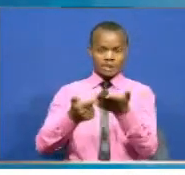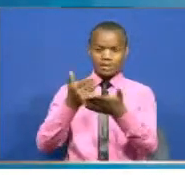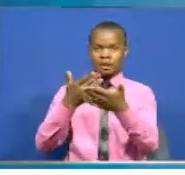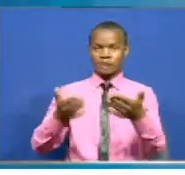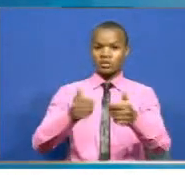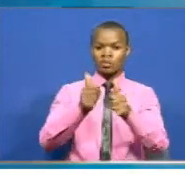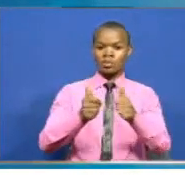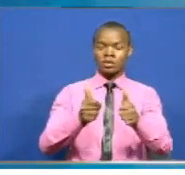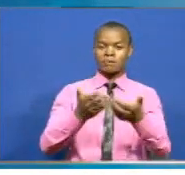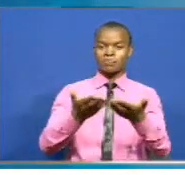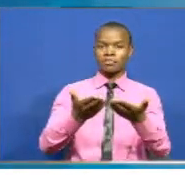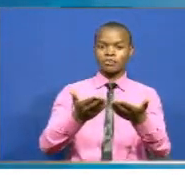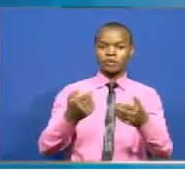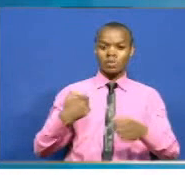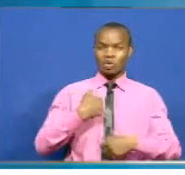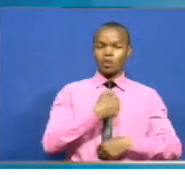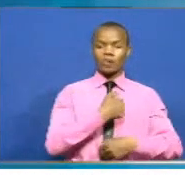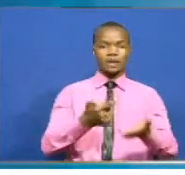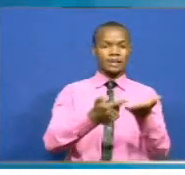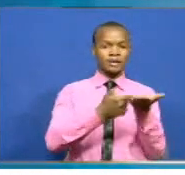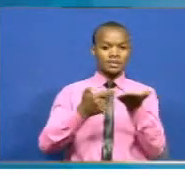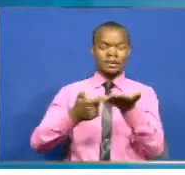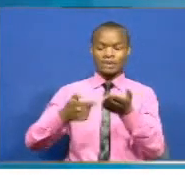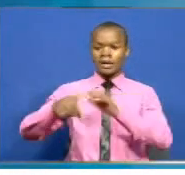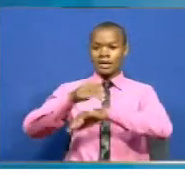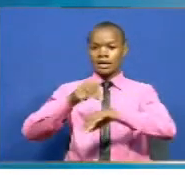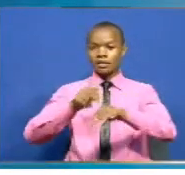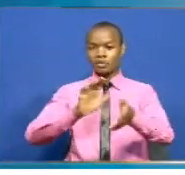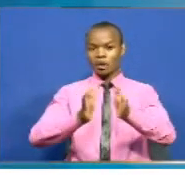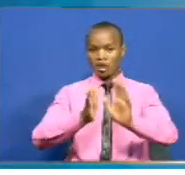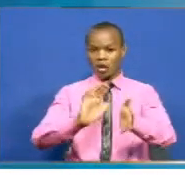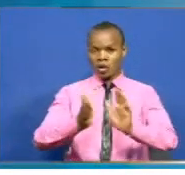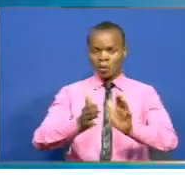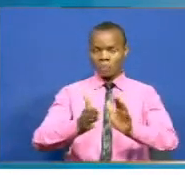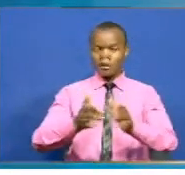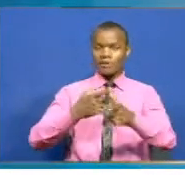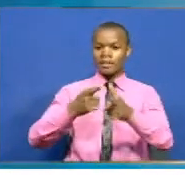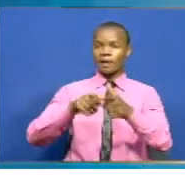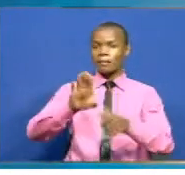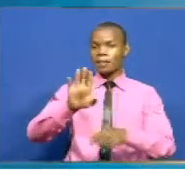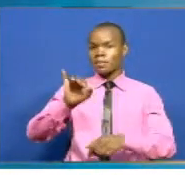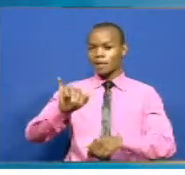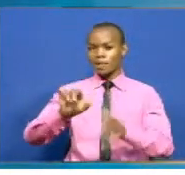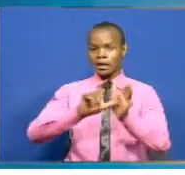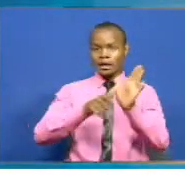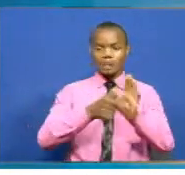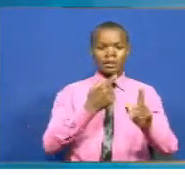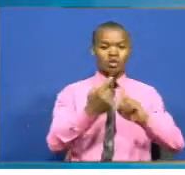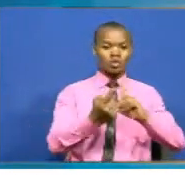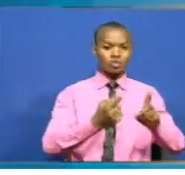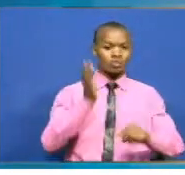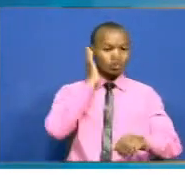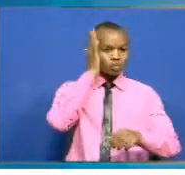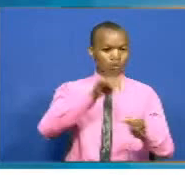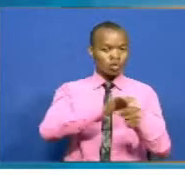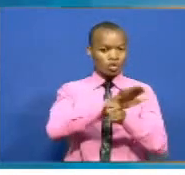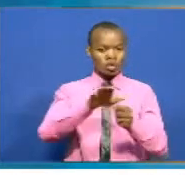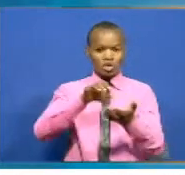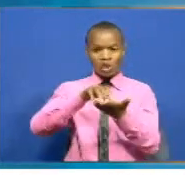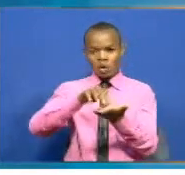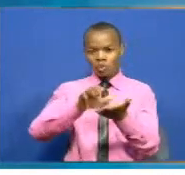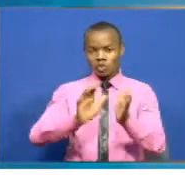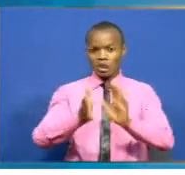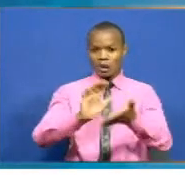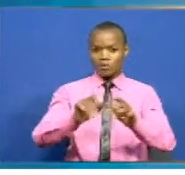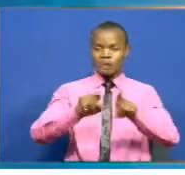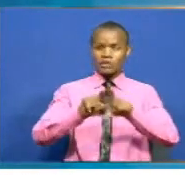Today we are assessing the state of the nation, talking about matters BBI. Later we will pick it up and talk about COVID-19 situation and also the